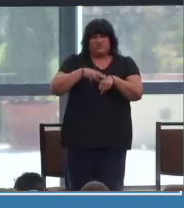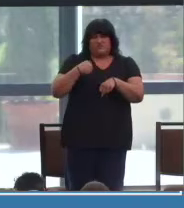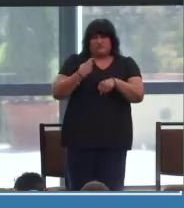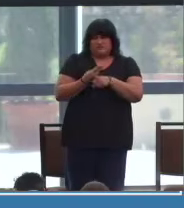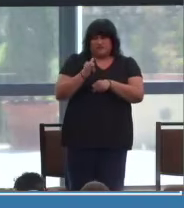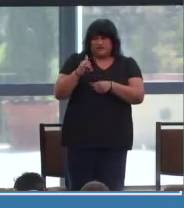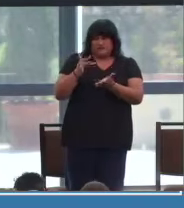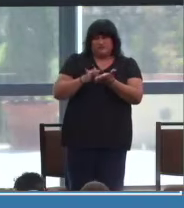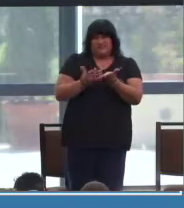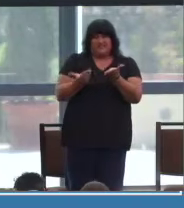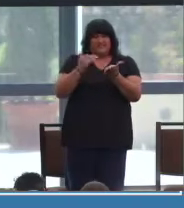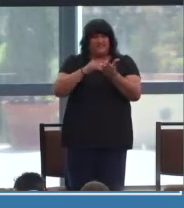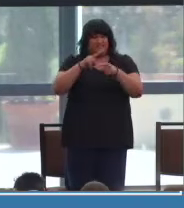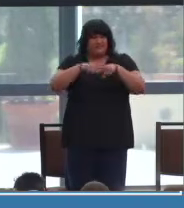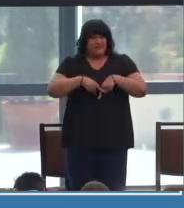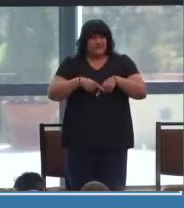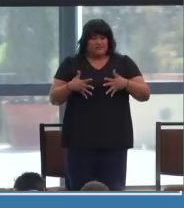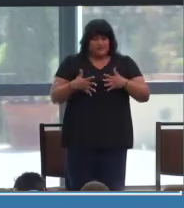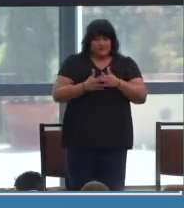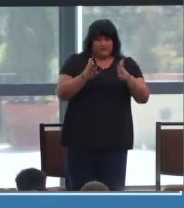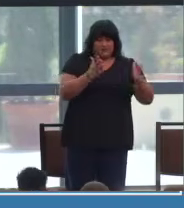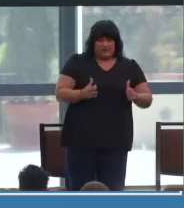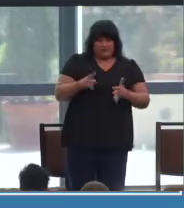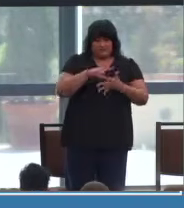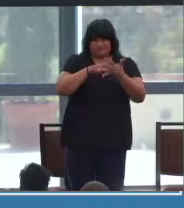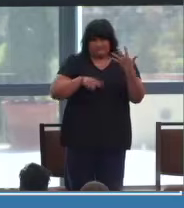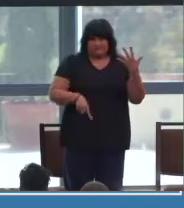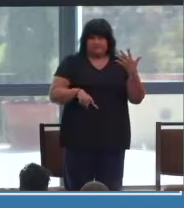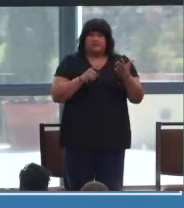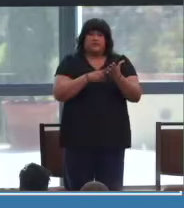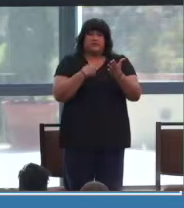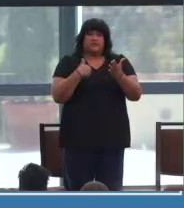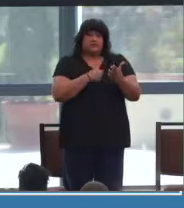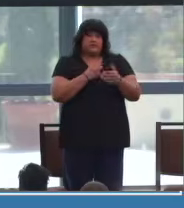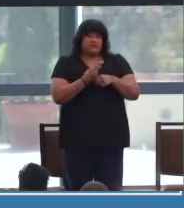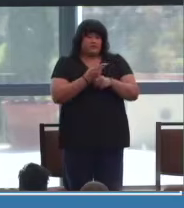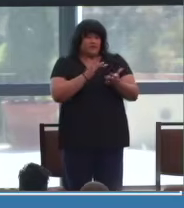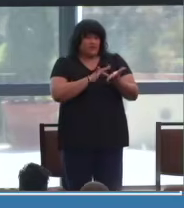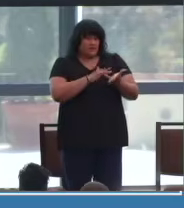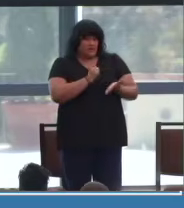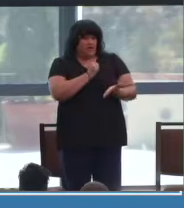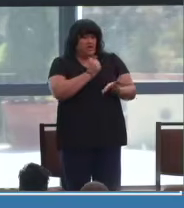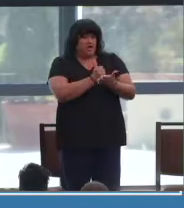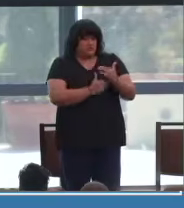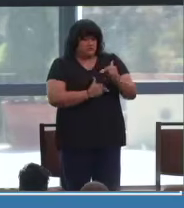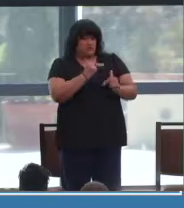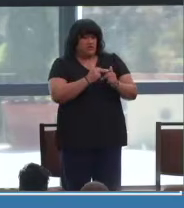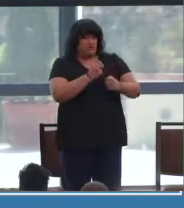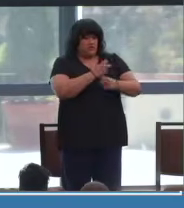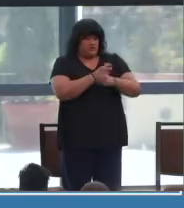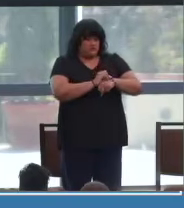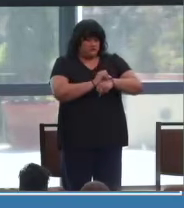it depends on pregnancy planning and those sorts of things. Sometimes we use the medications that can help build bone in